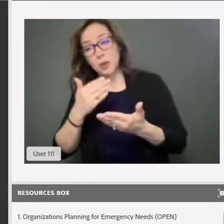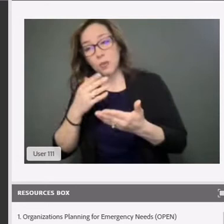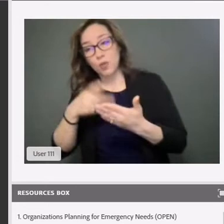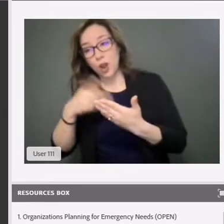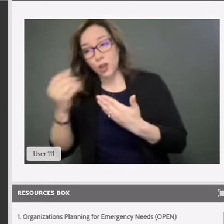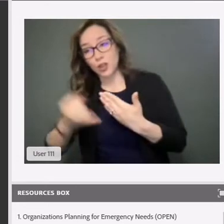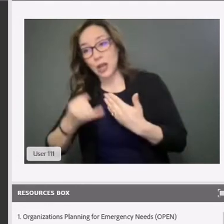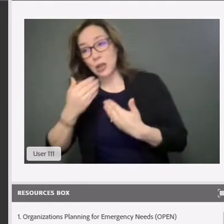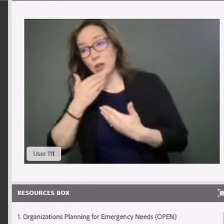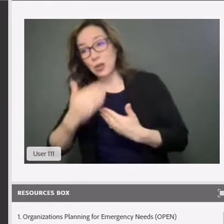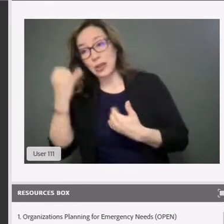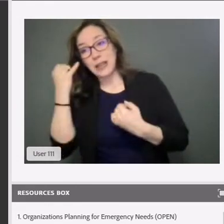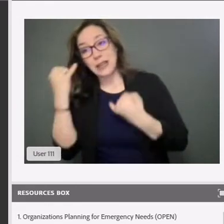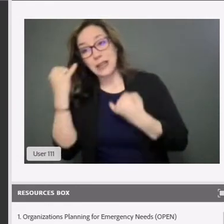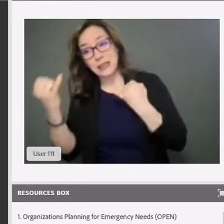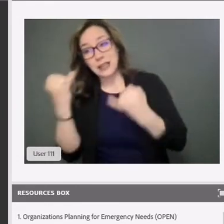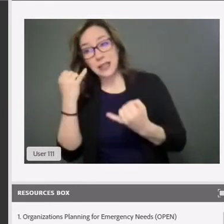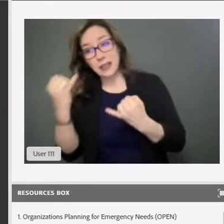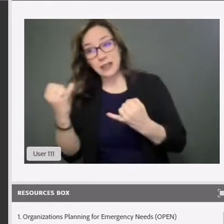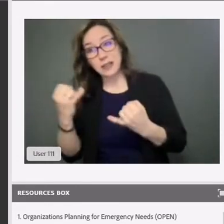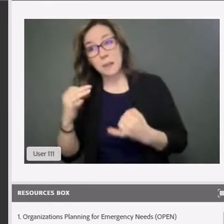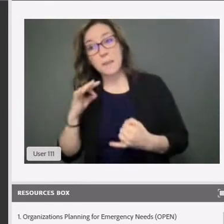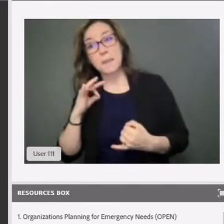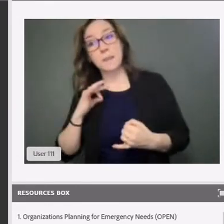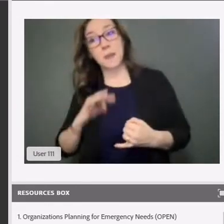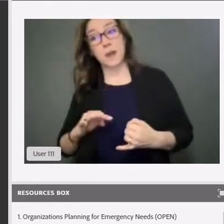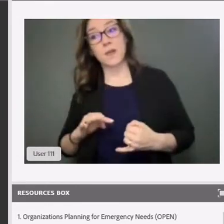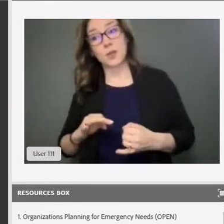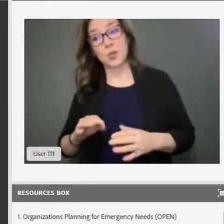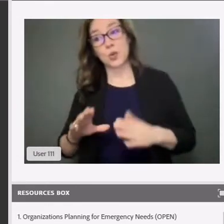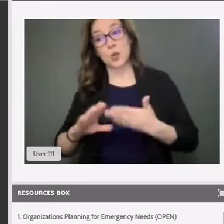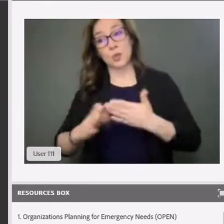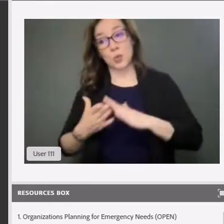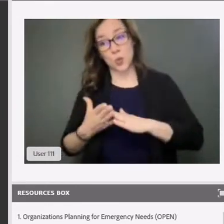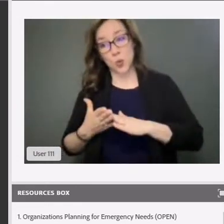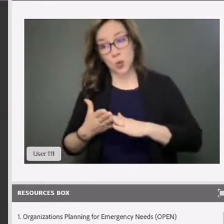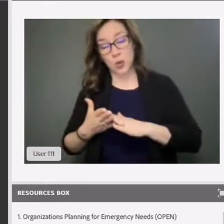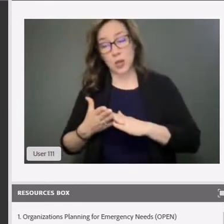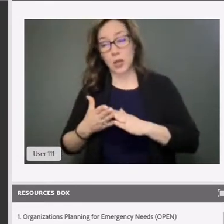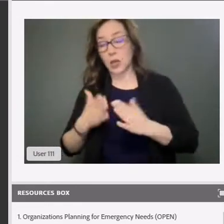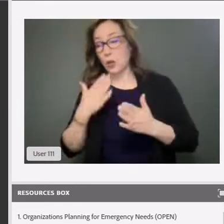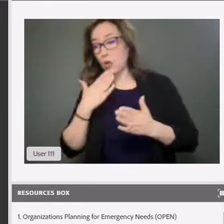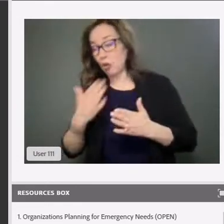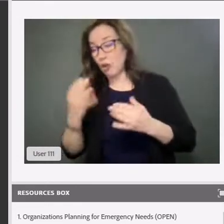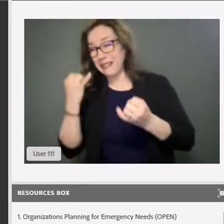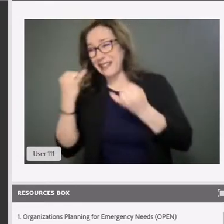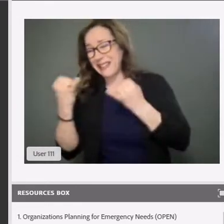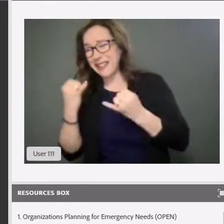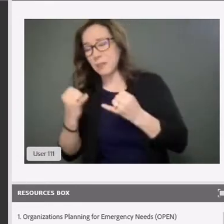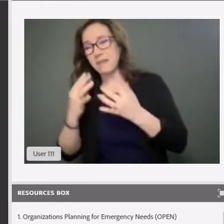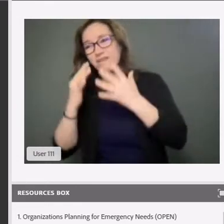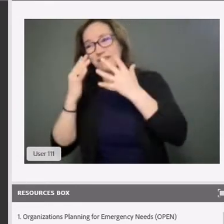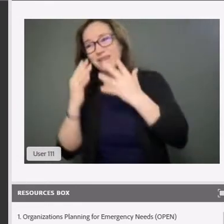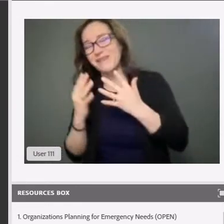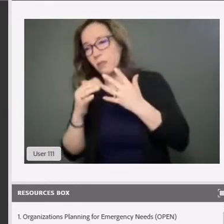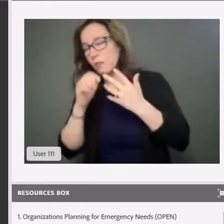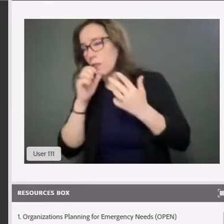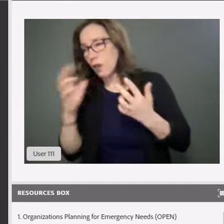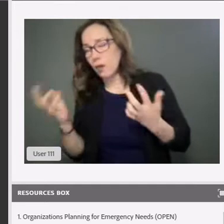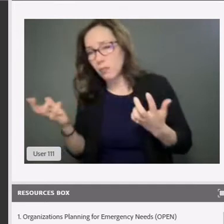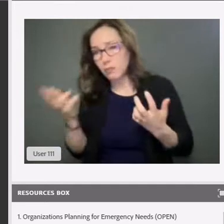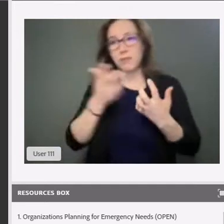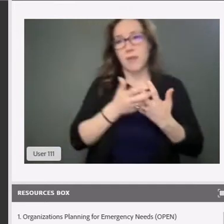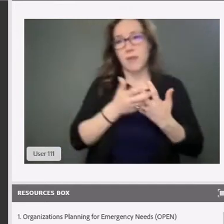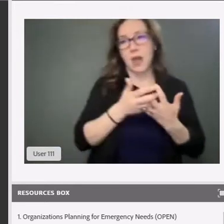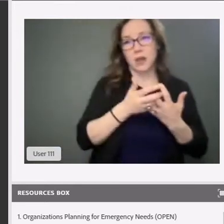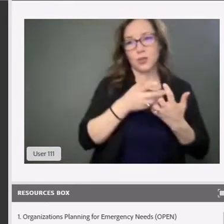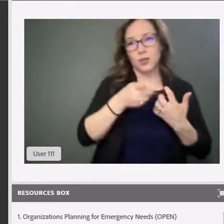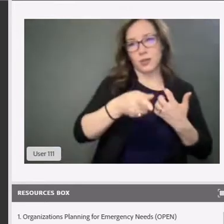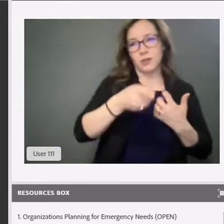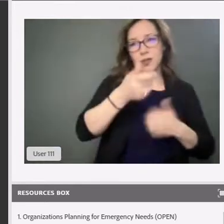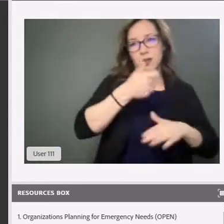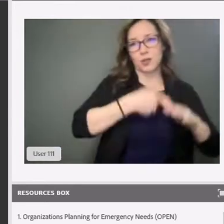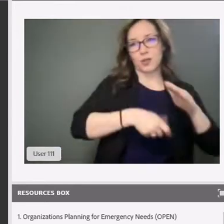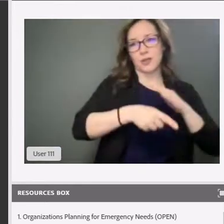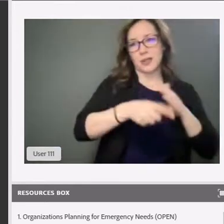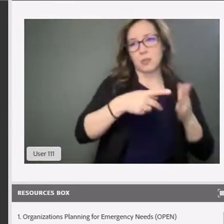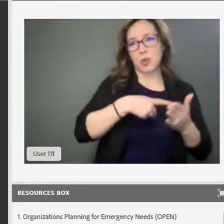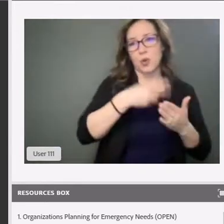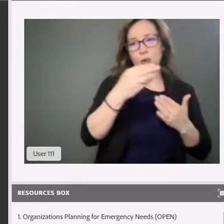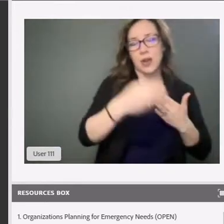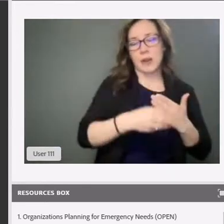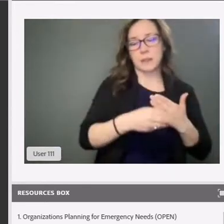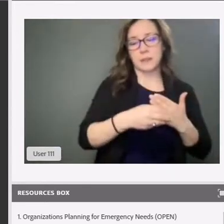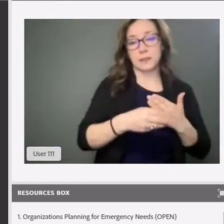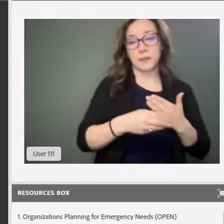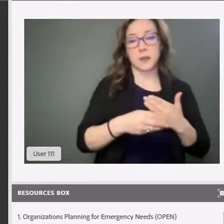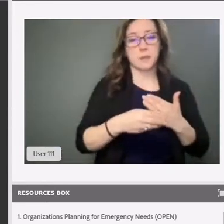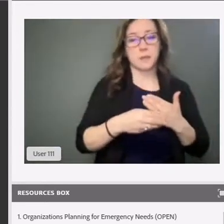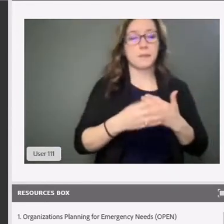are absolutely beneficial to the community and are great ideas, but unfortunately, they're just not a fit under these programs.